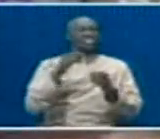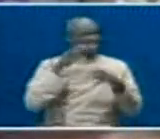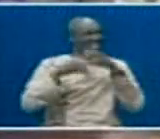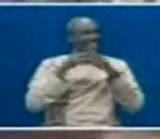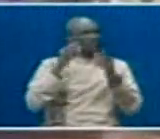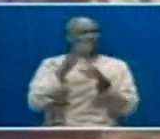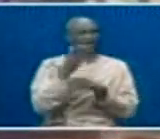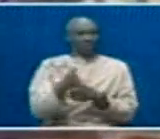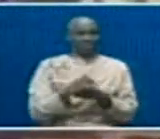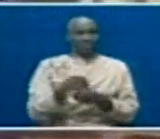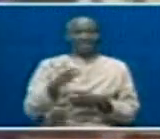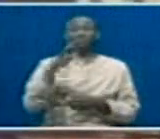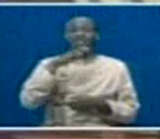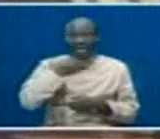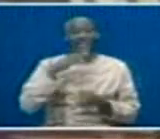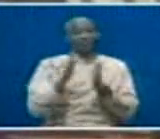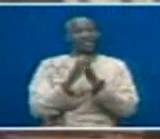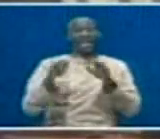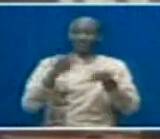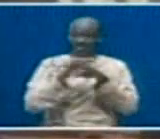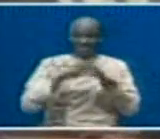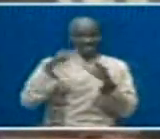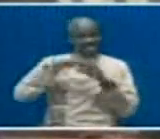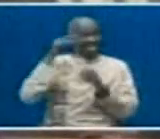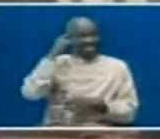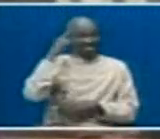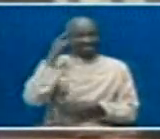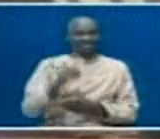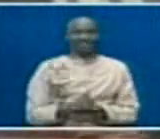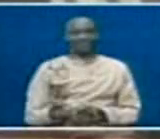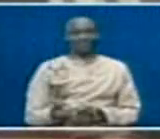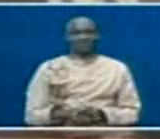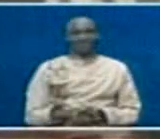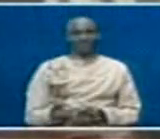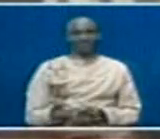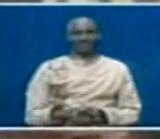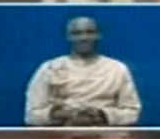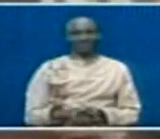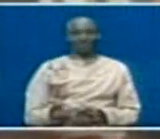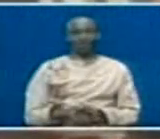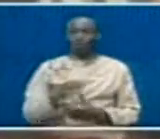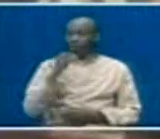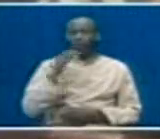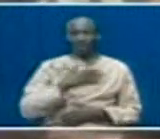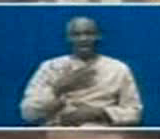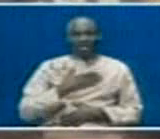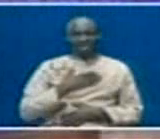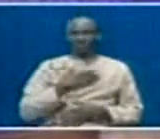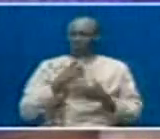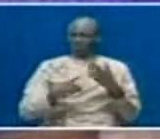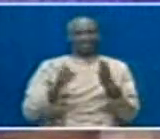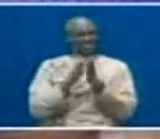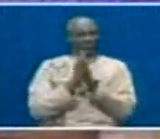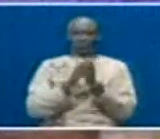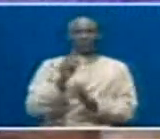made that up. He died with everything in his head. But anyway. Oh my. What a legend. What a